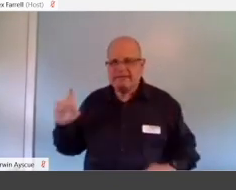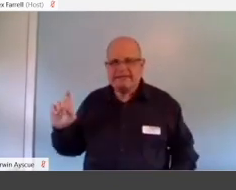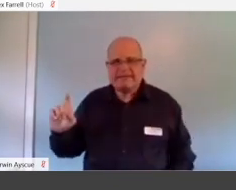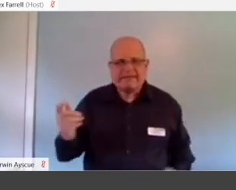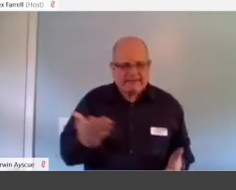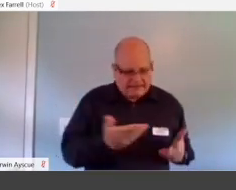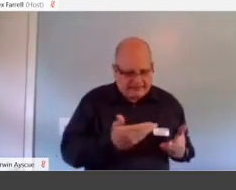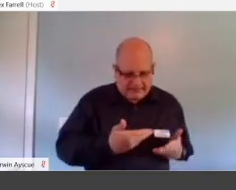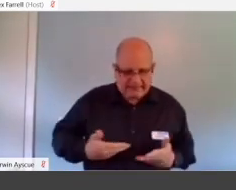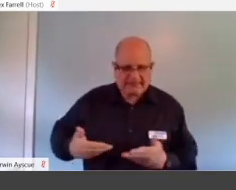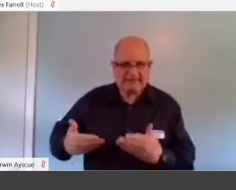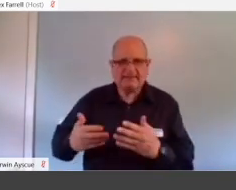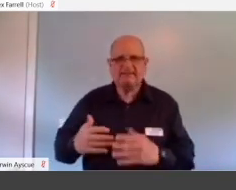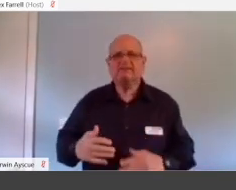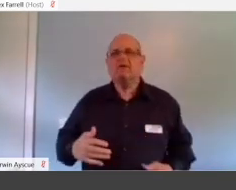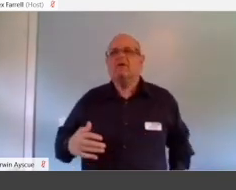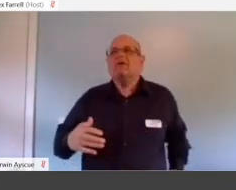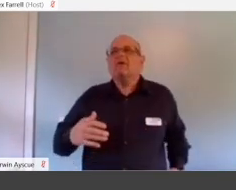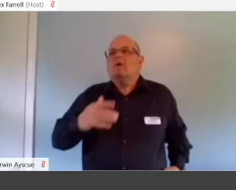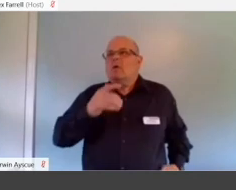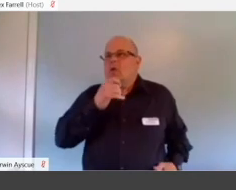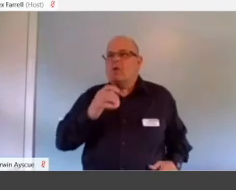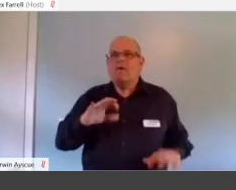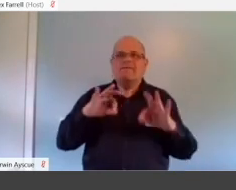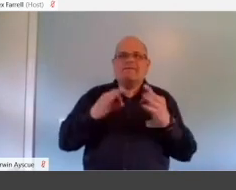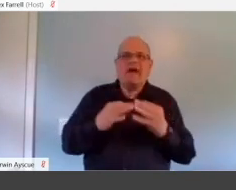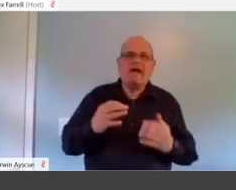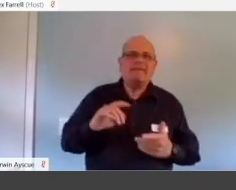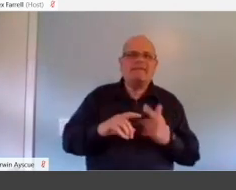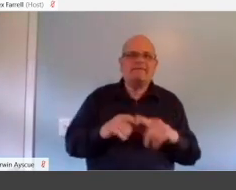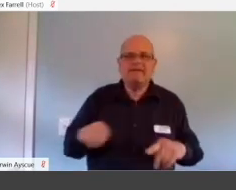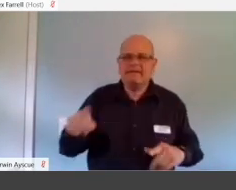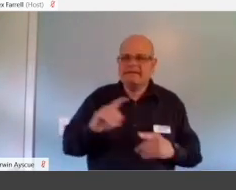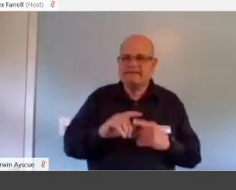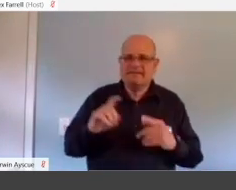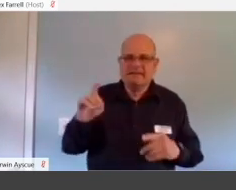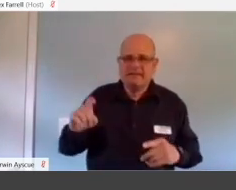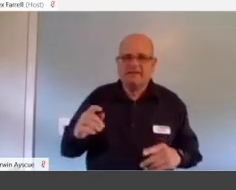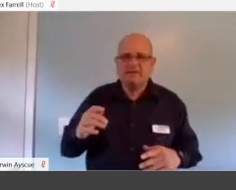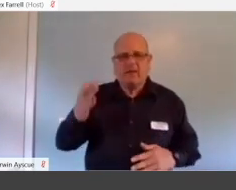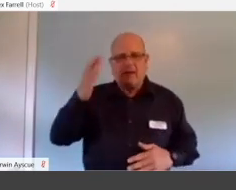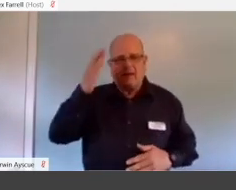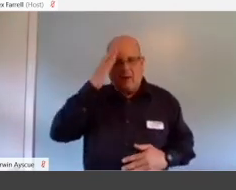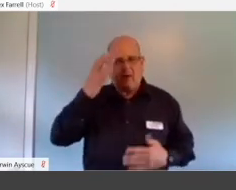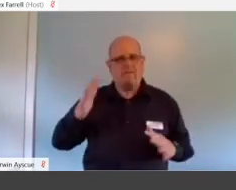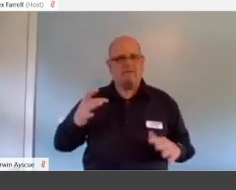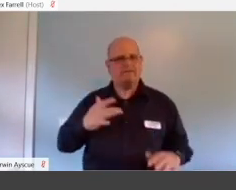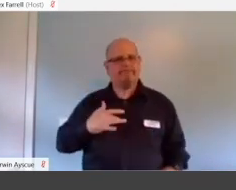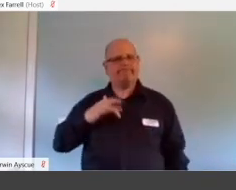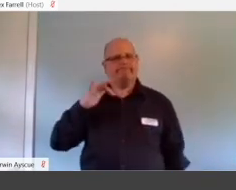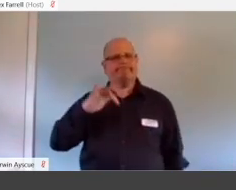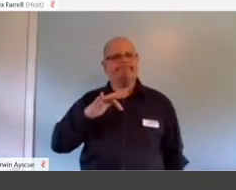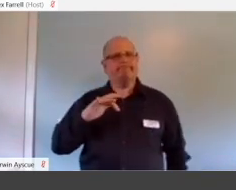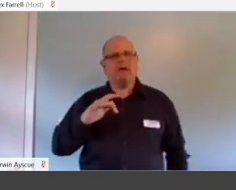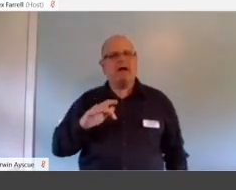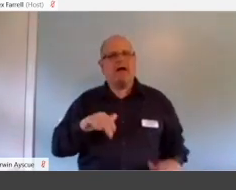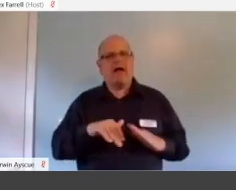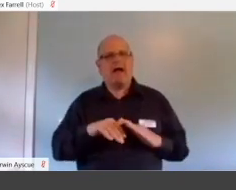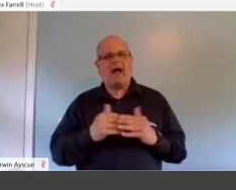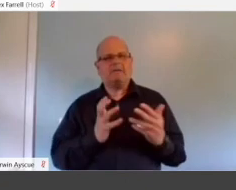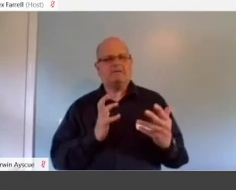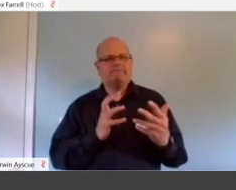lives that have different needs, so that they can have the empathy and have the experience to